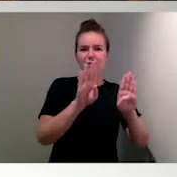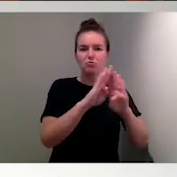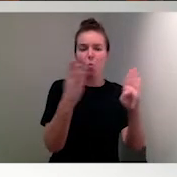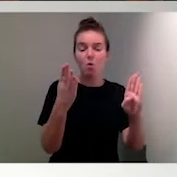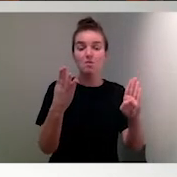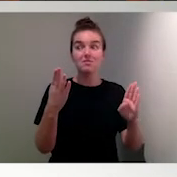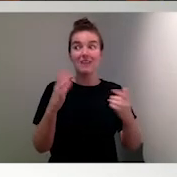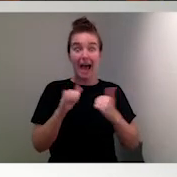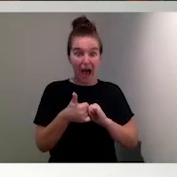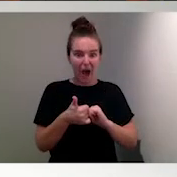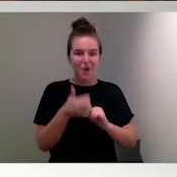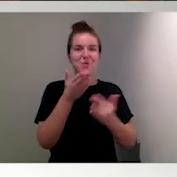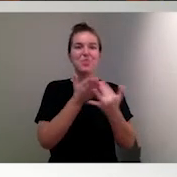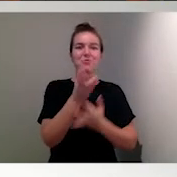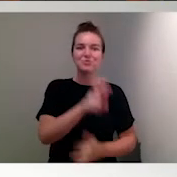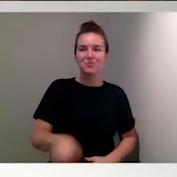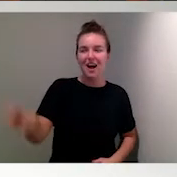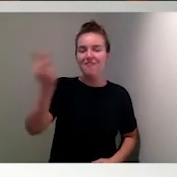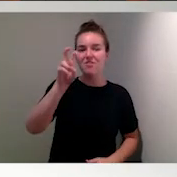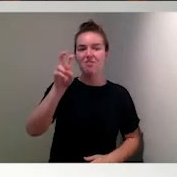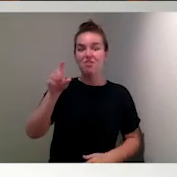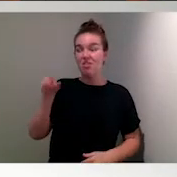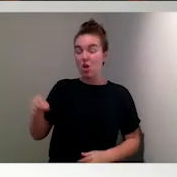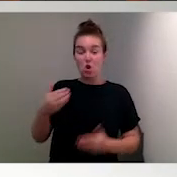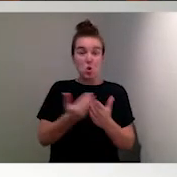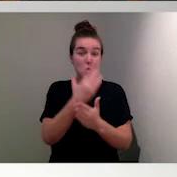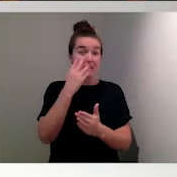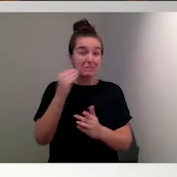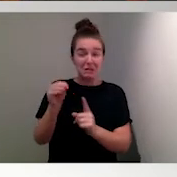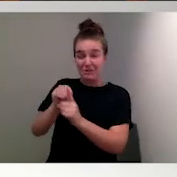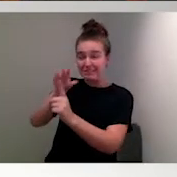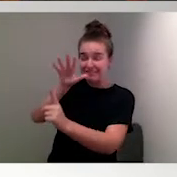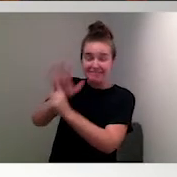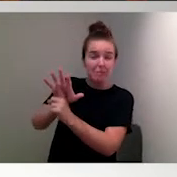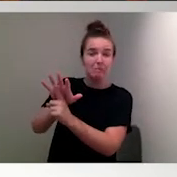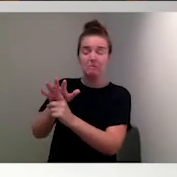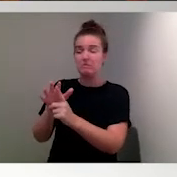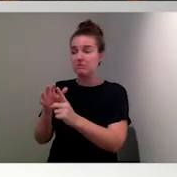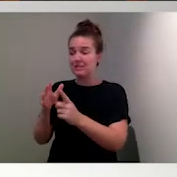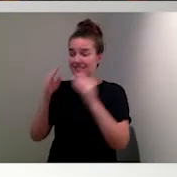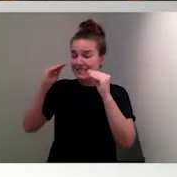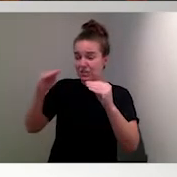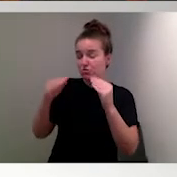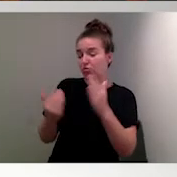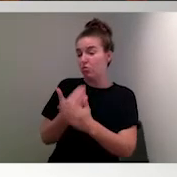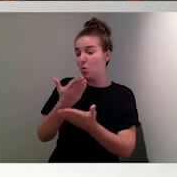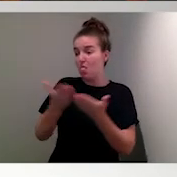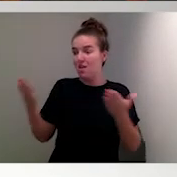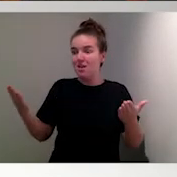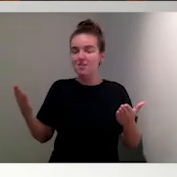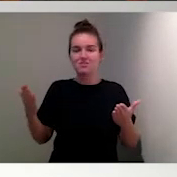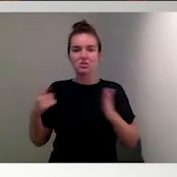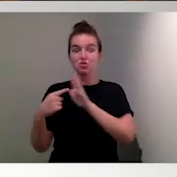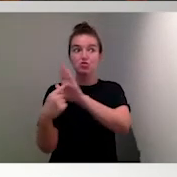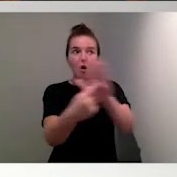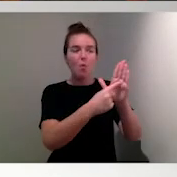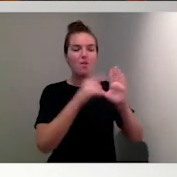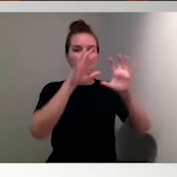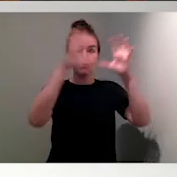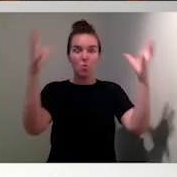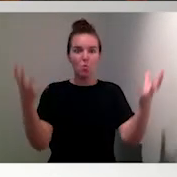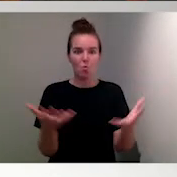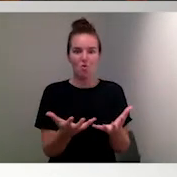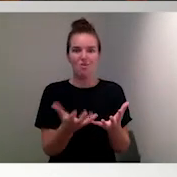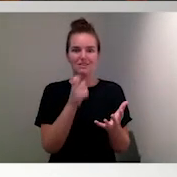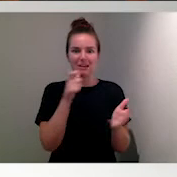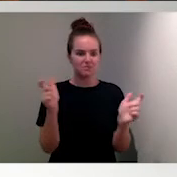teaching him new things and showing him that the world doesn't stop at our doorstep. It's a big world out there, and we have